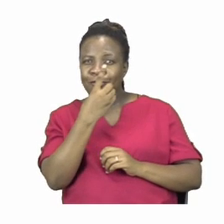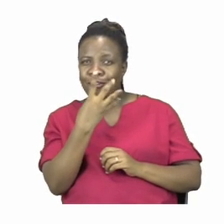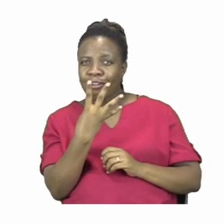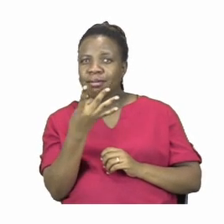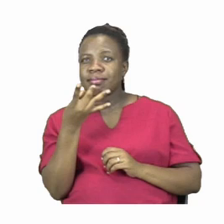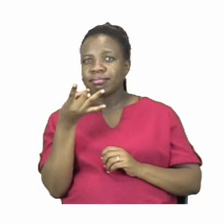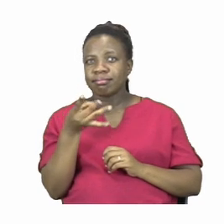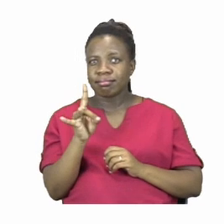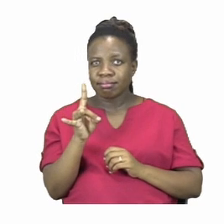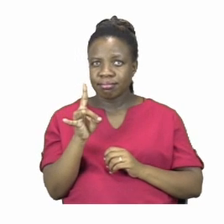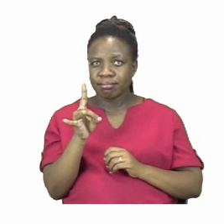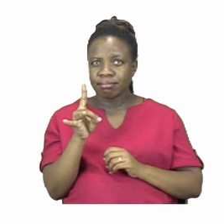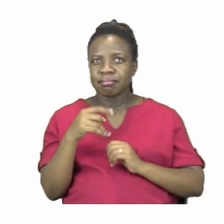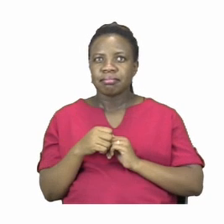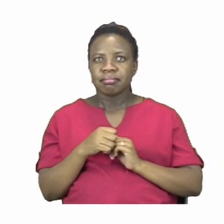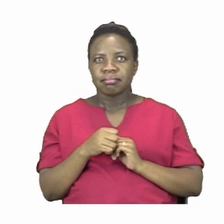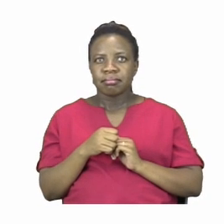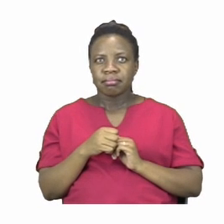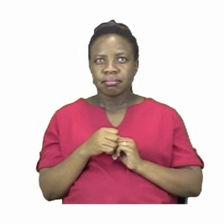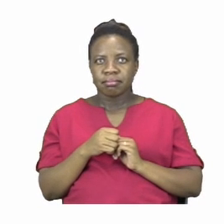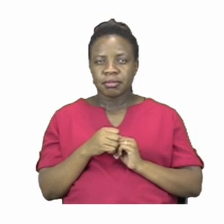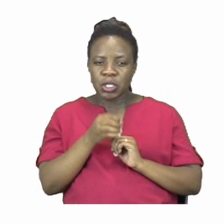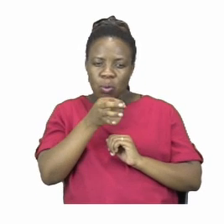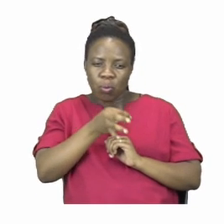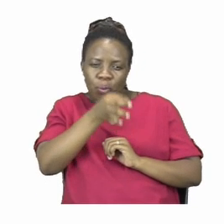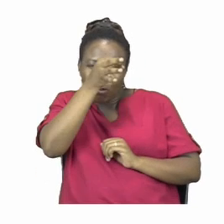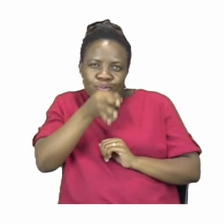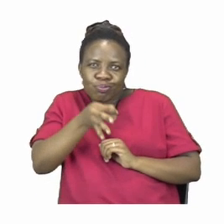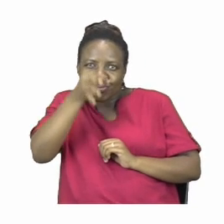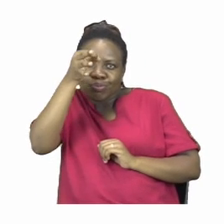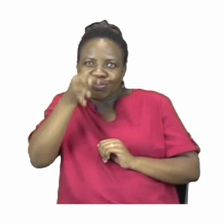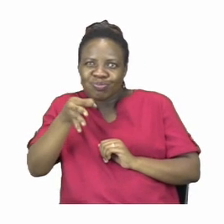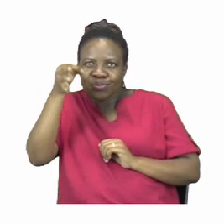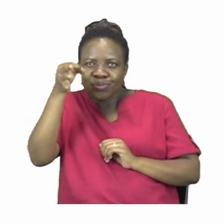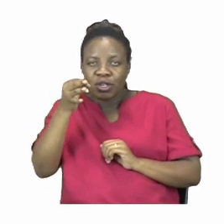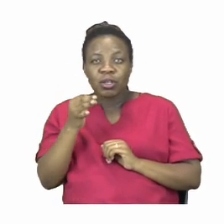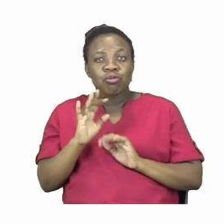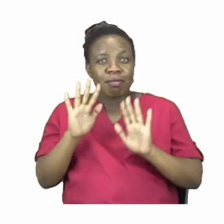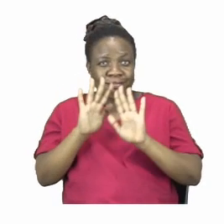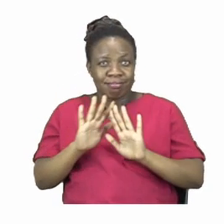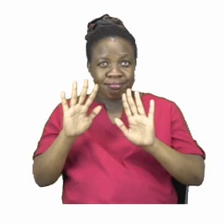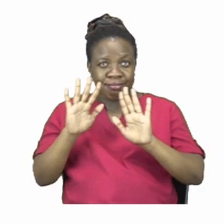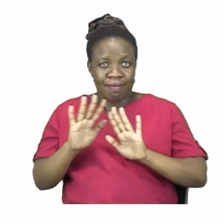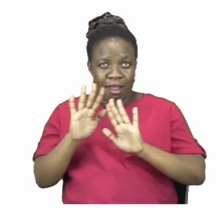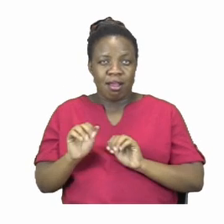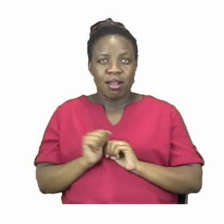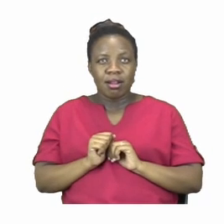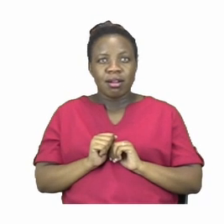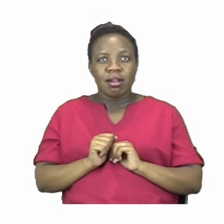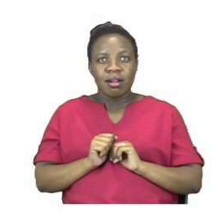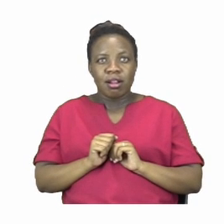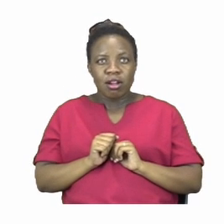148. So, with each bead colored, we are representing the number, the place value of that